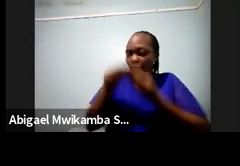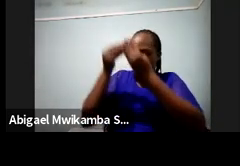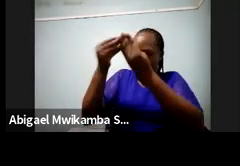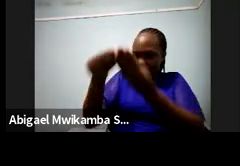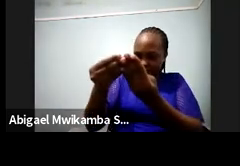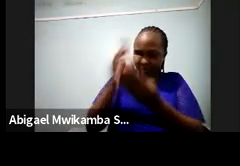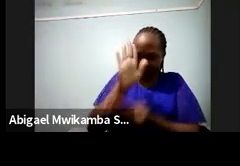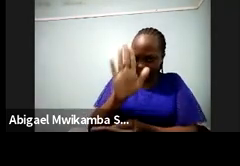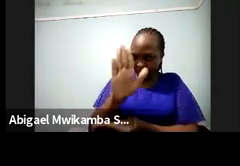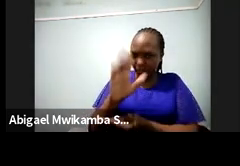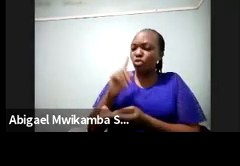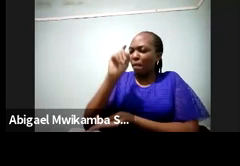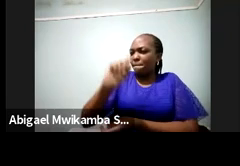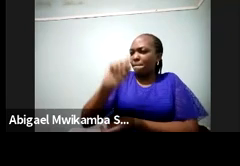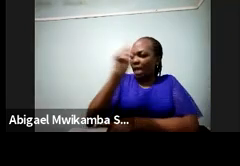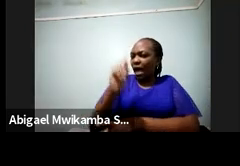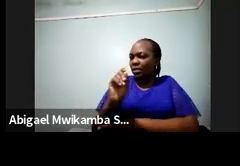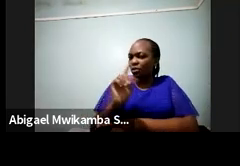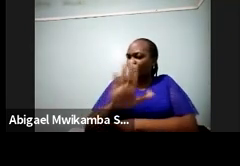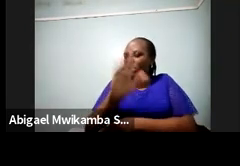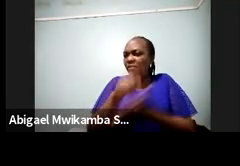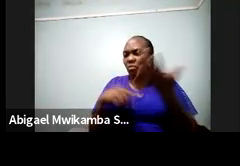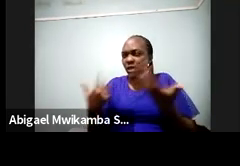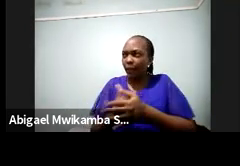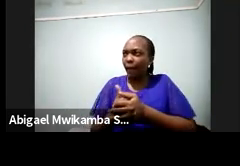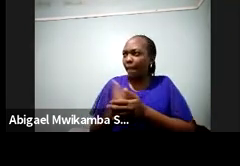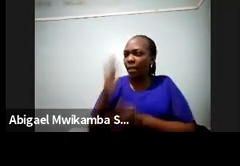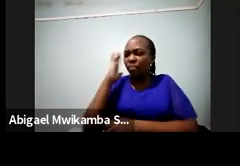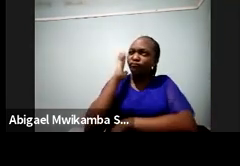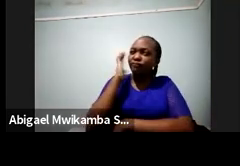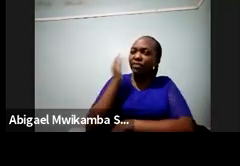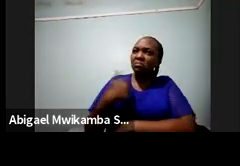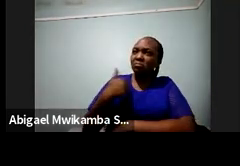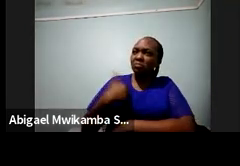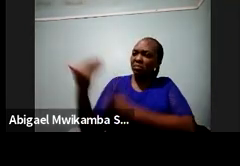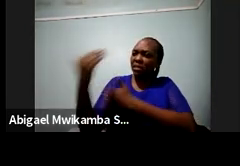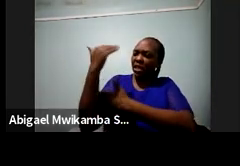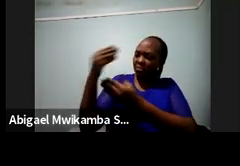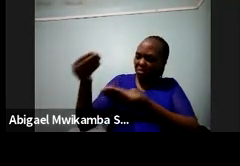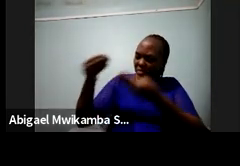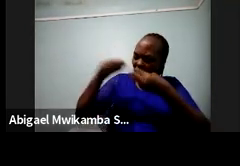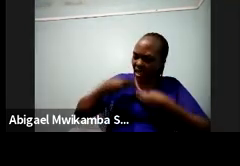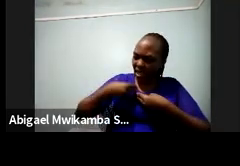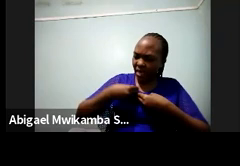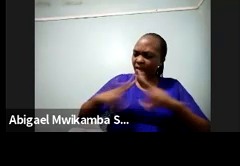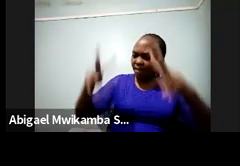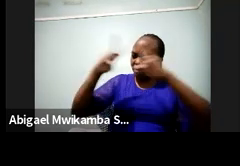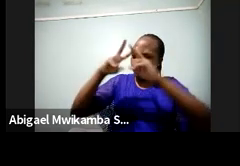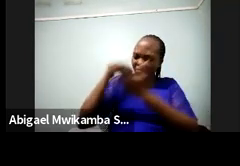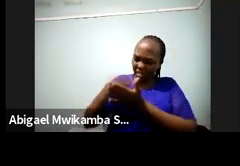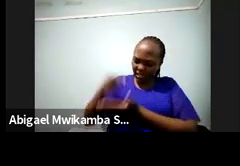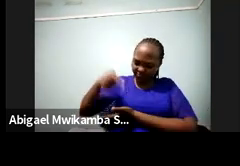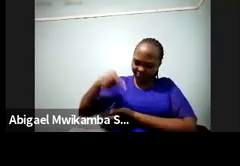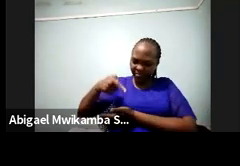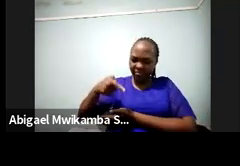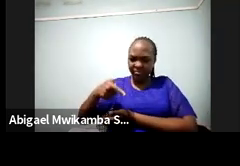assignment, a volunteer service, a simple task. You really need to ensure that whoever has paid for